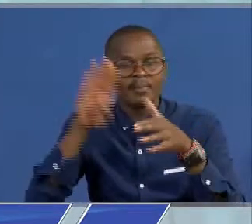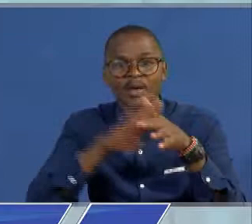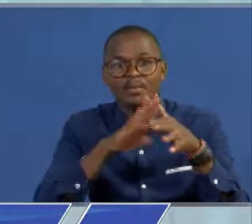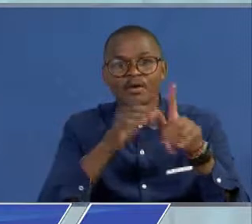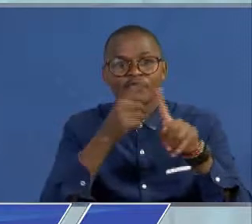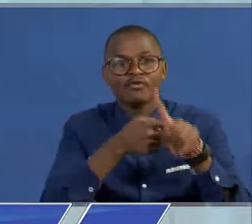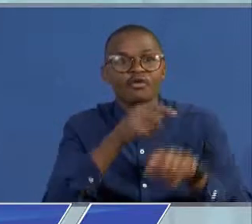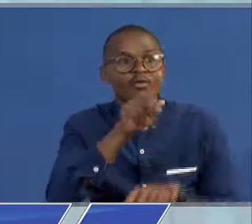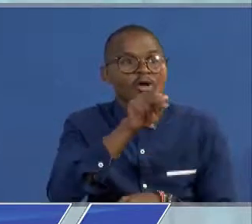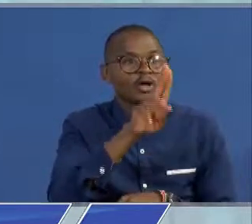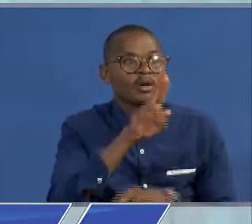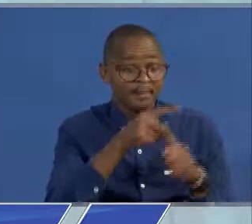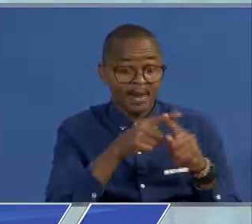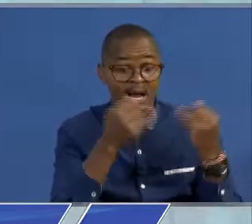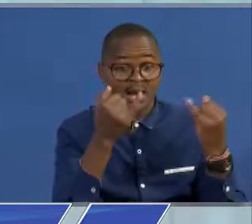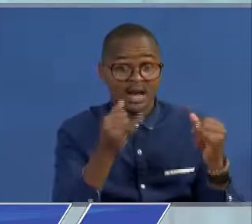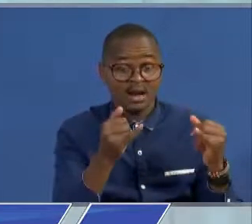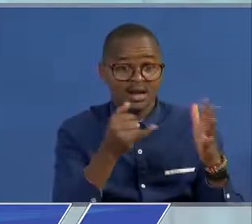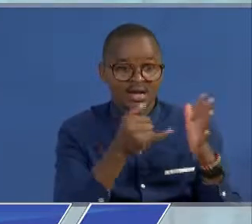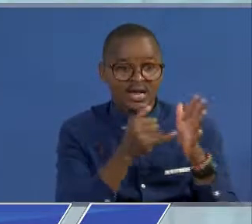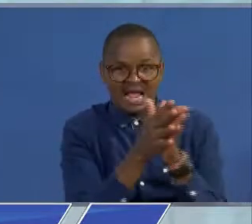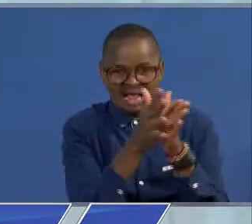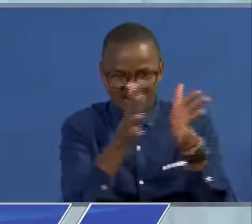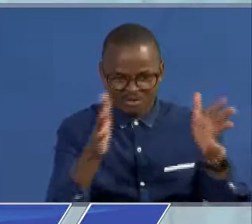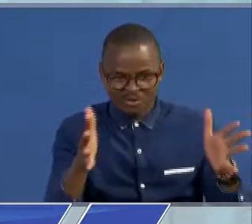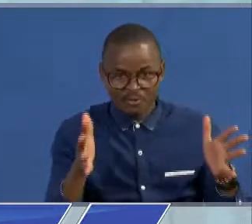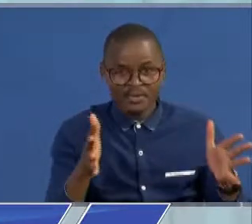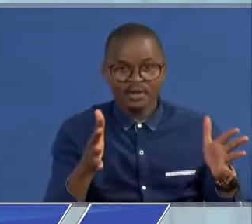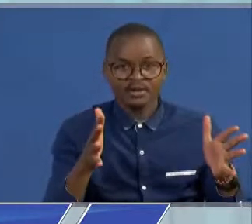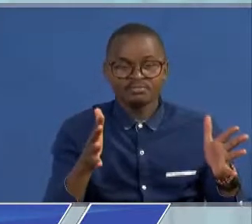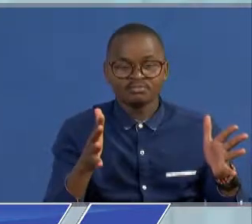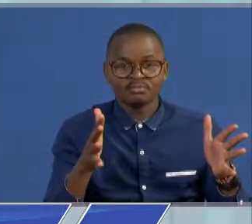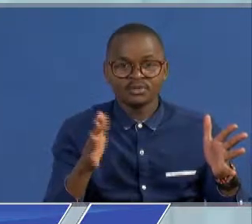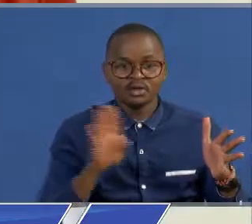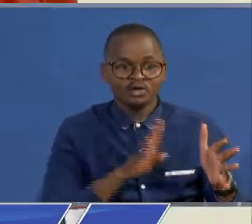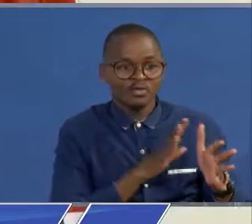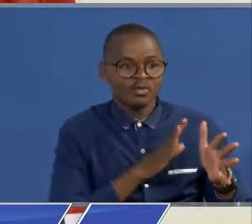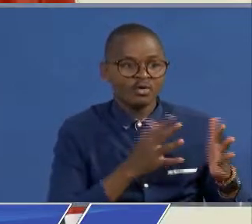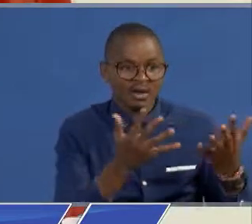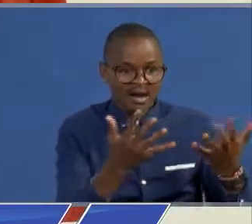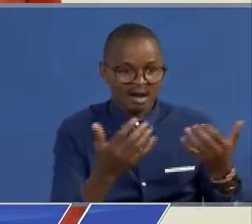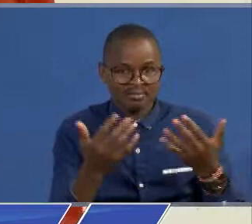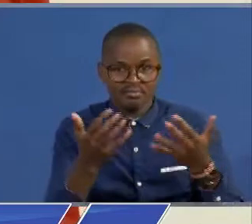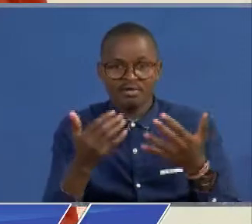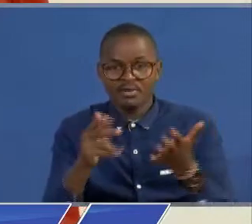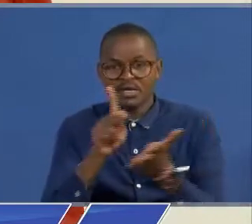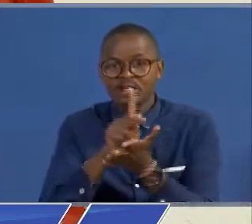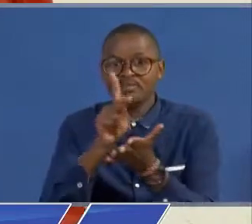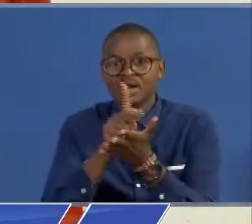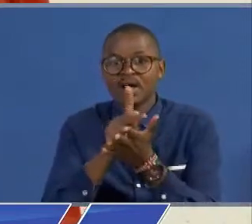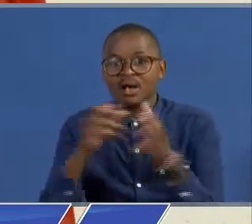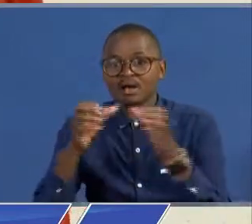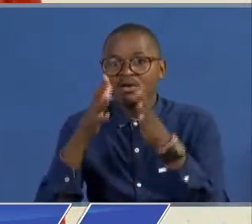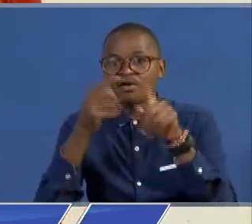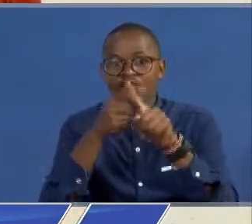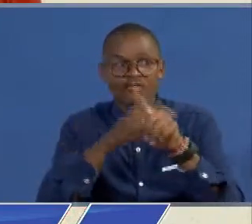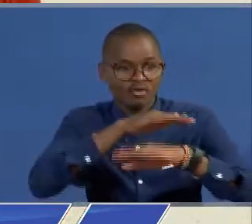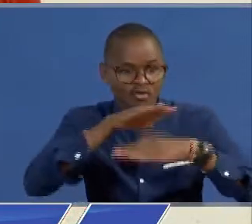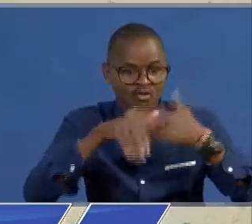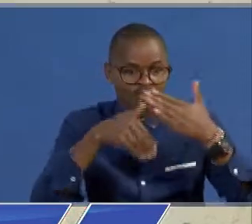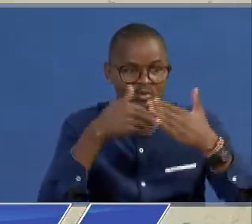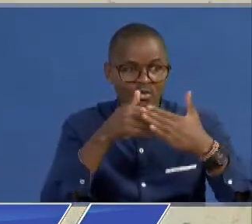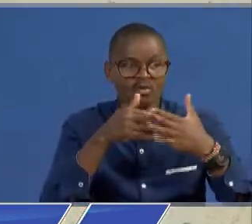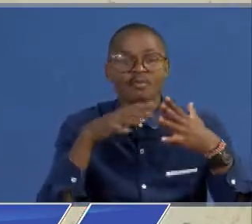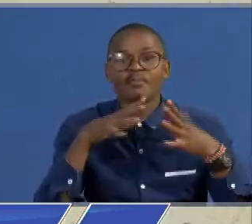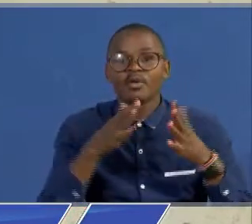drawn from Kenyatta University, but now it has opened up its common bond to attract, recruit, and retain satisfied customers from all